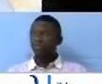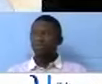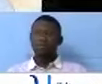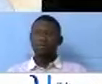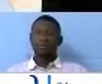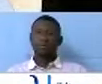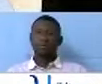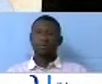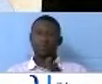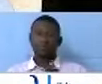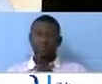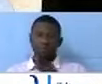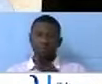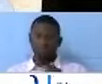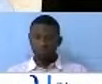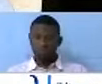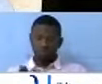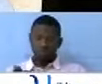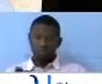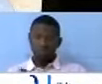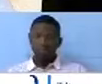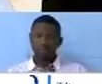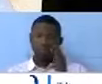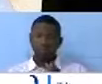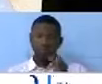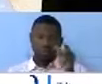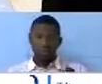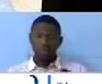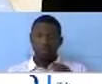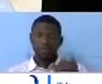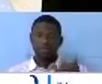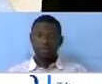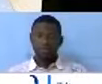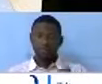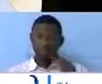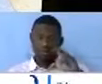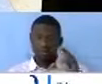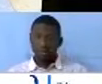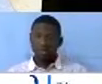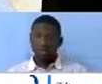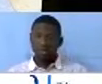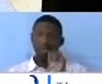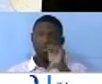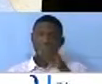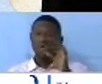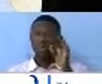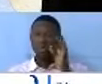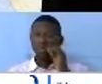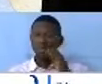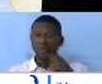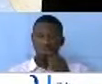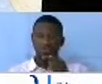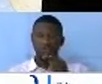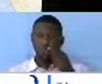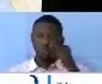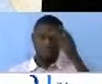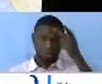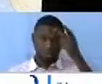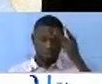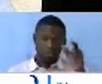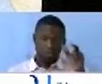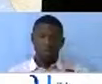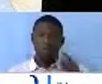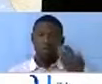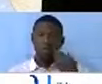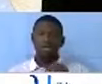on, witness, can you just confirm your response to counsel when he raised the point